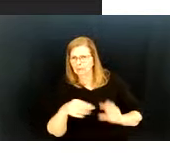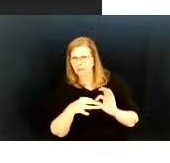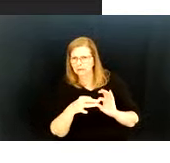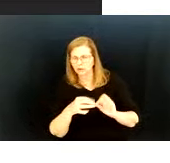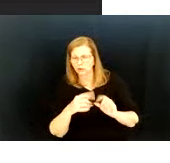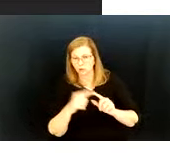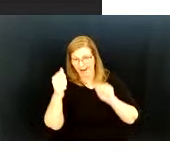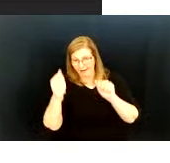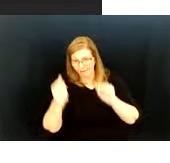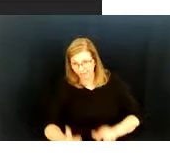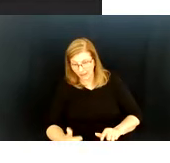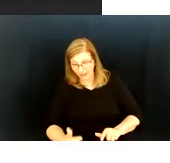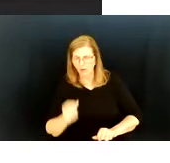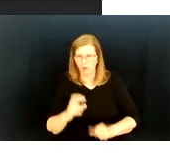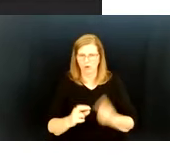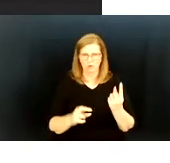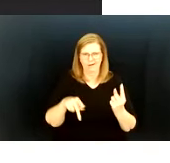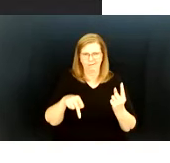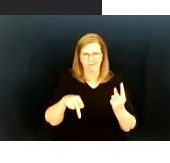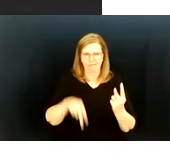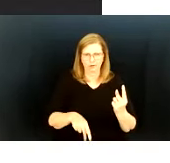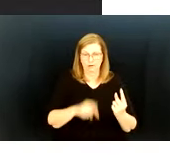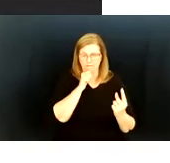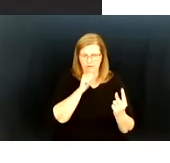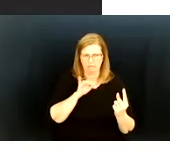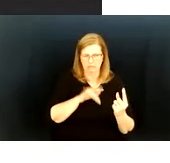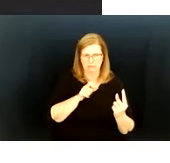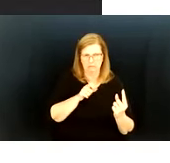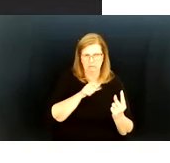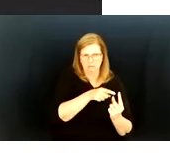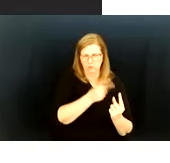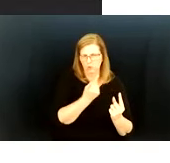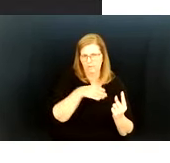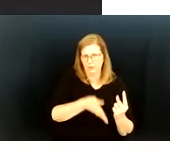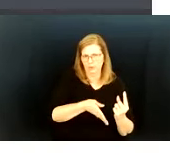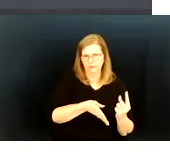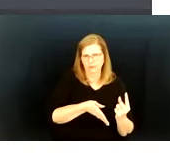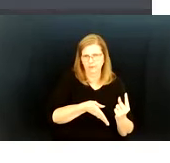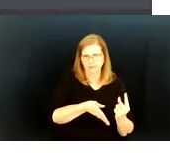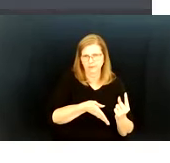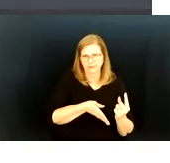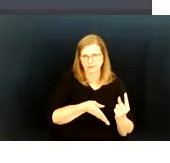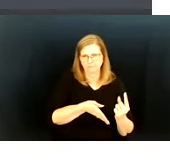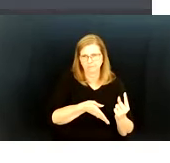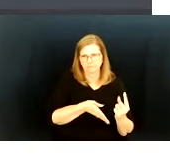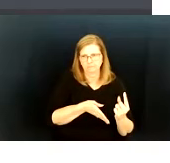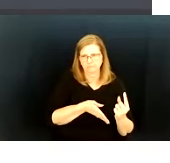Click a specific attendee to send a private message to an individual.